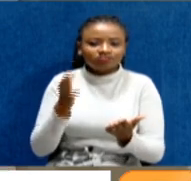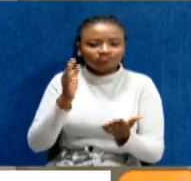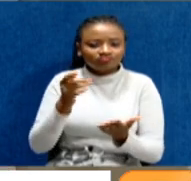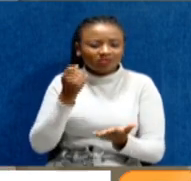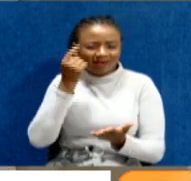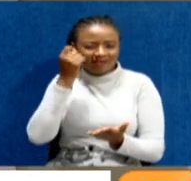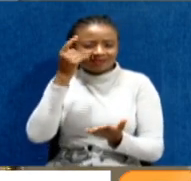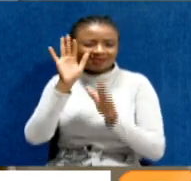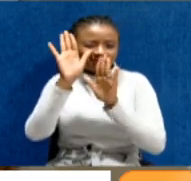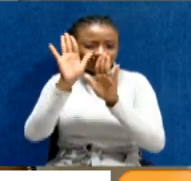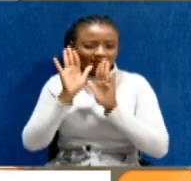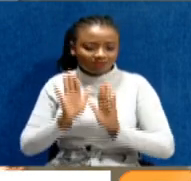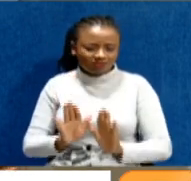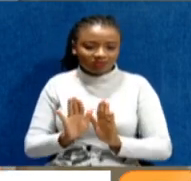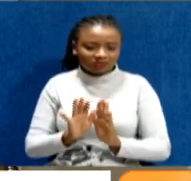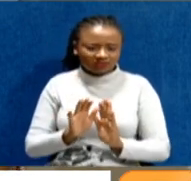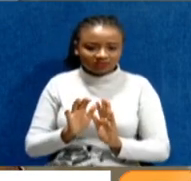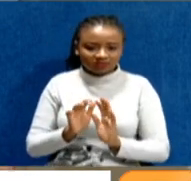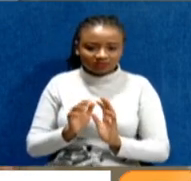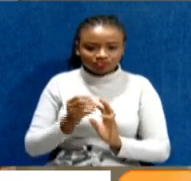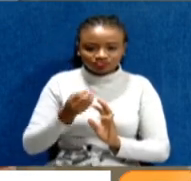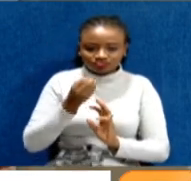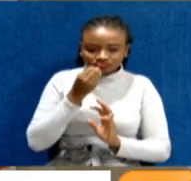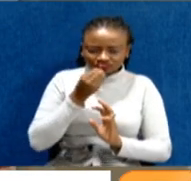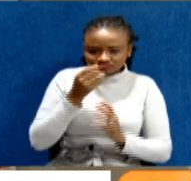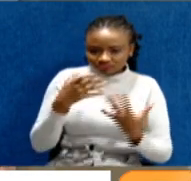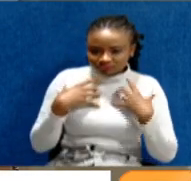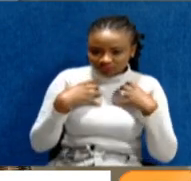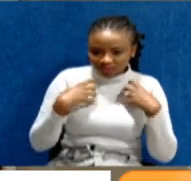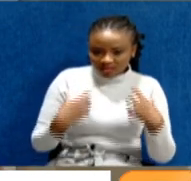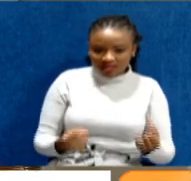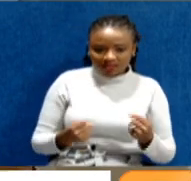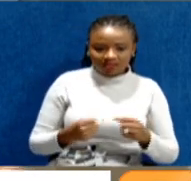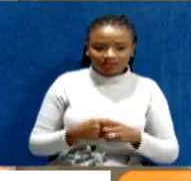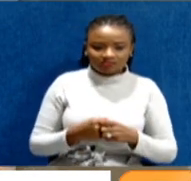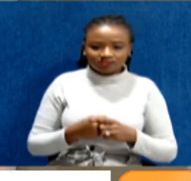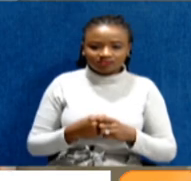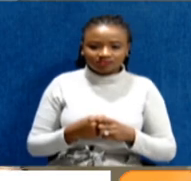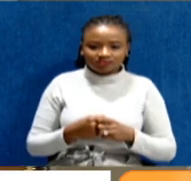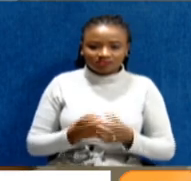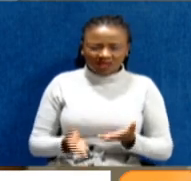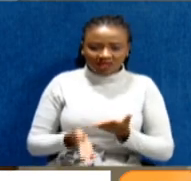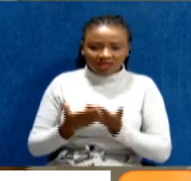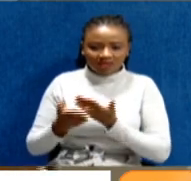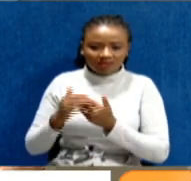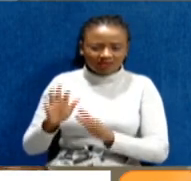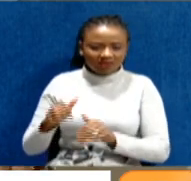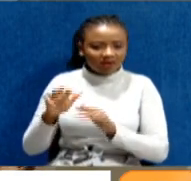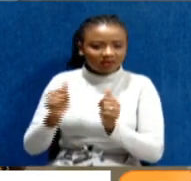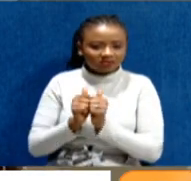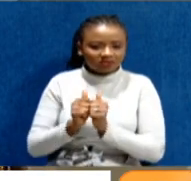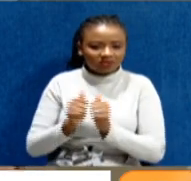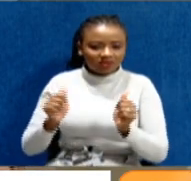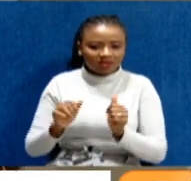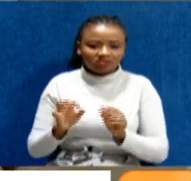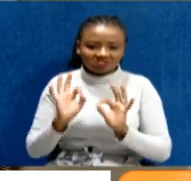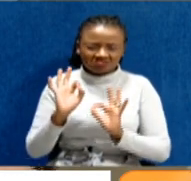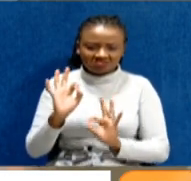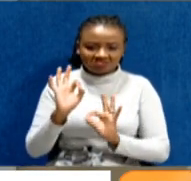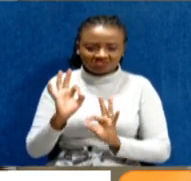the importance of eating healthy, to understand the importance of organic agriculture, yeah, and to understand the